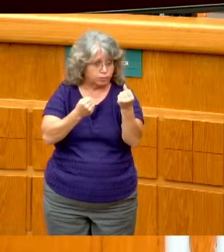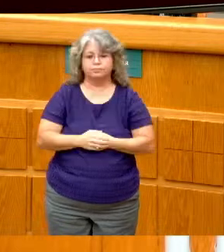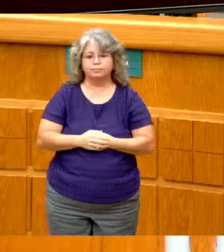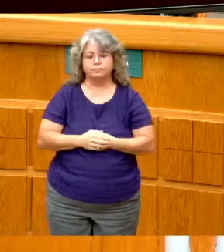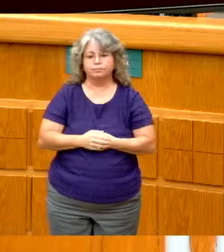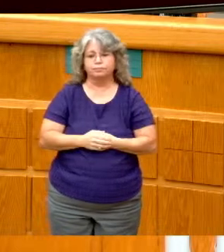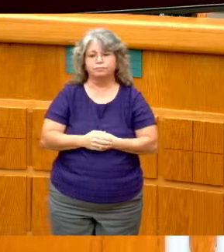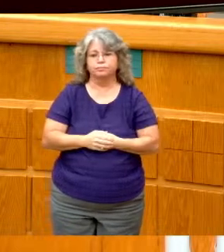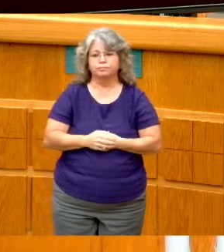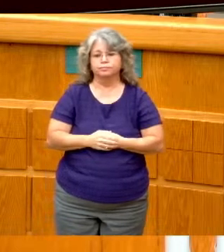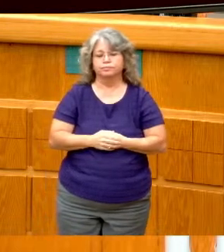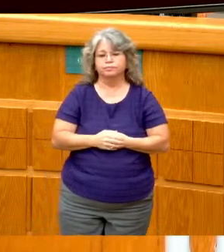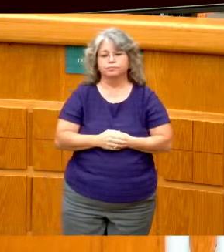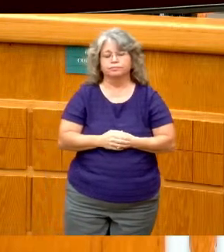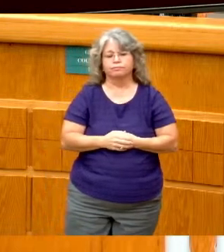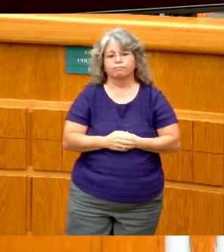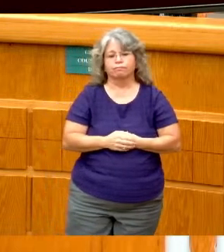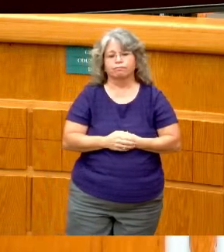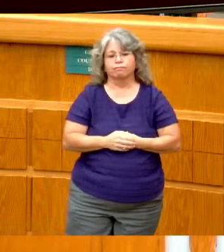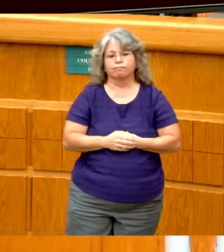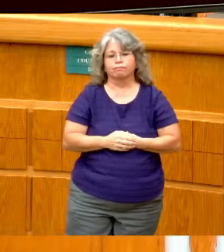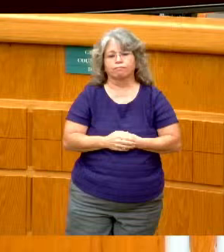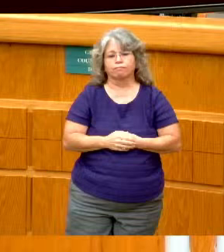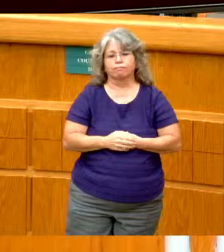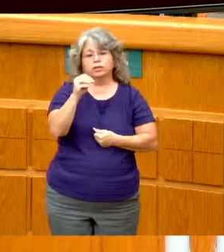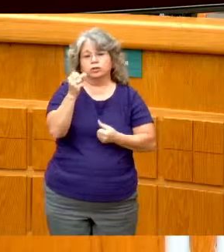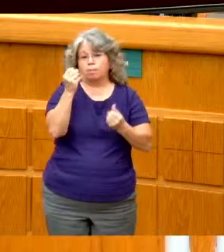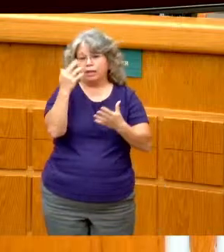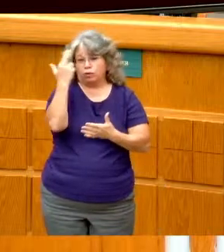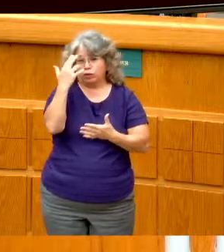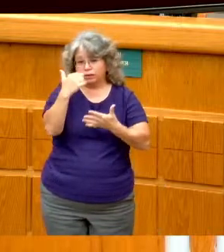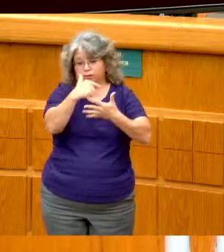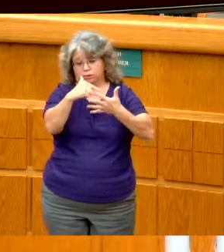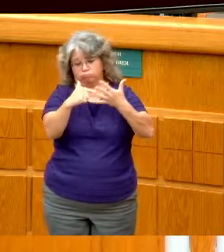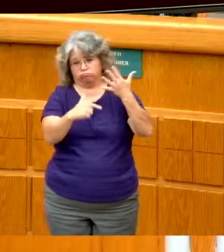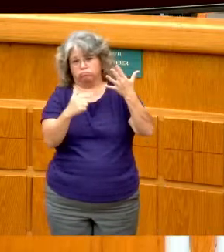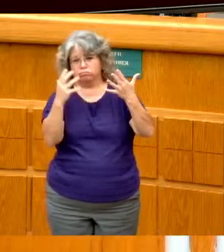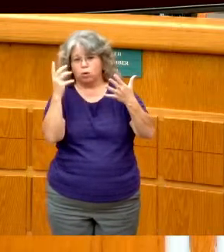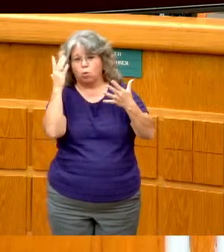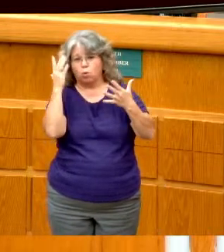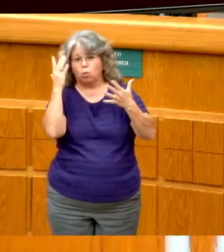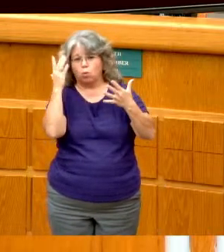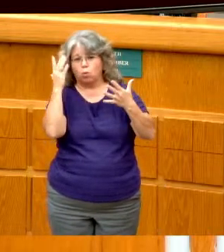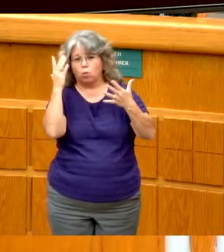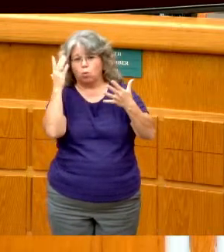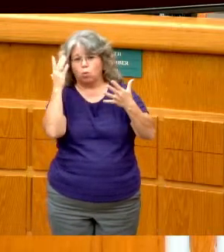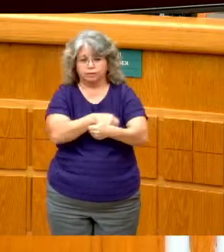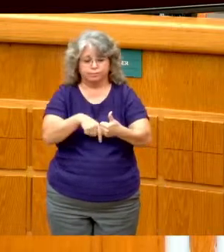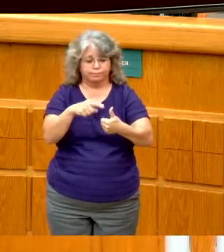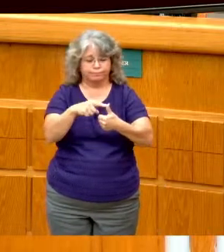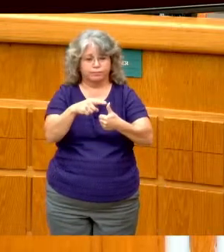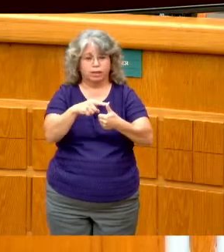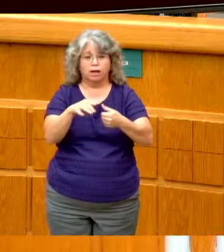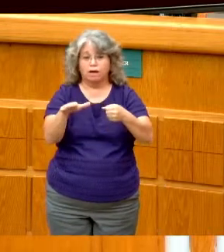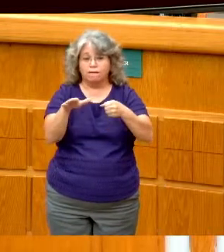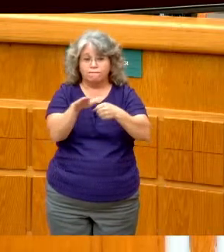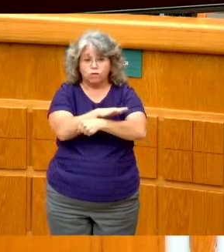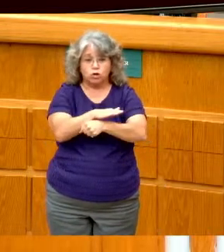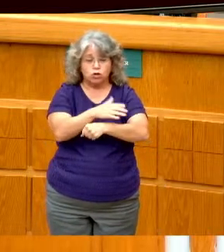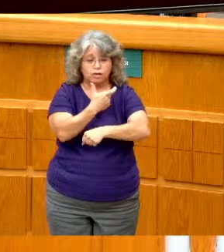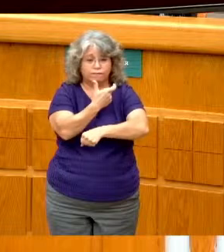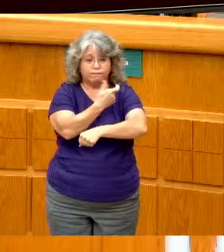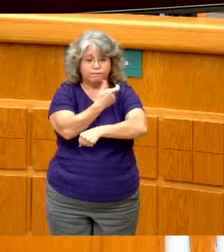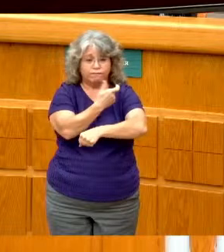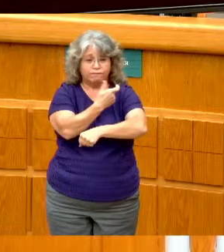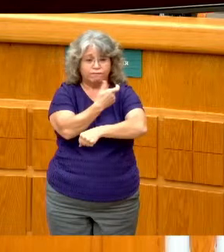So there are many reasons to get vaccinated, and I want to go over these quickly, very important. One of them being that fully vaccinated individuals